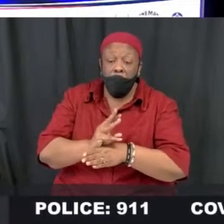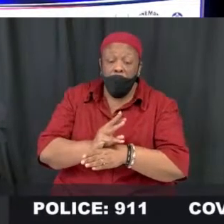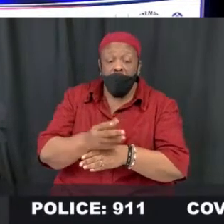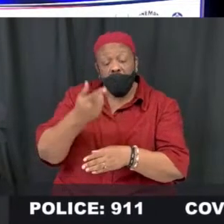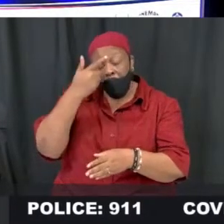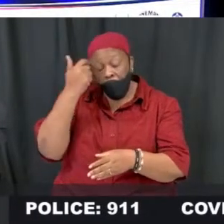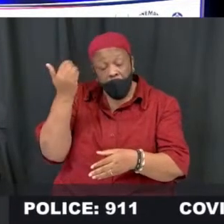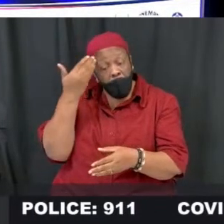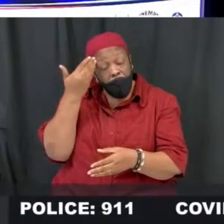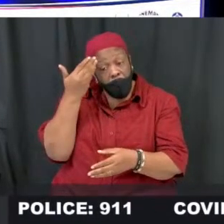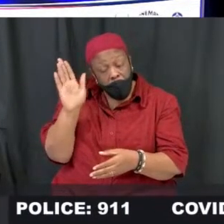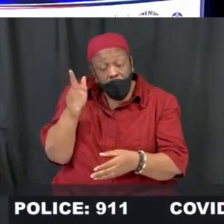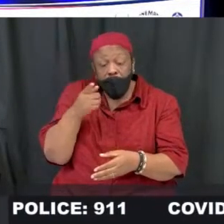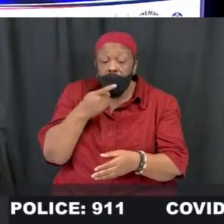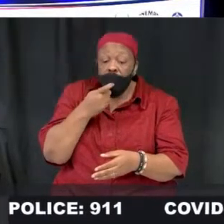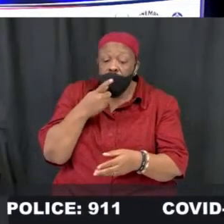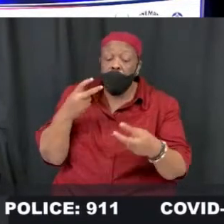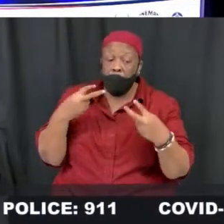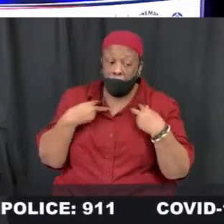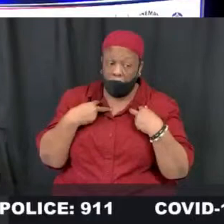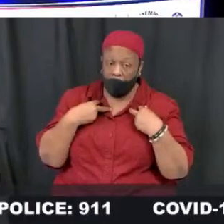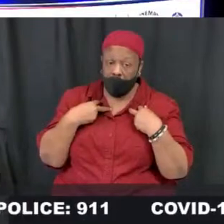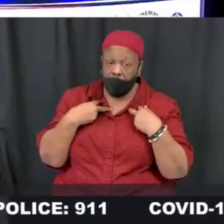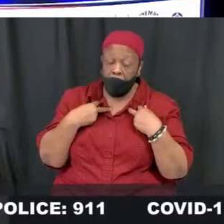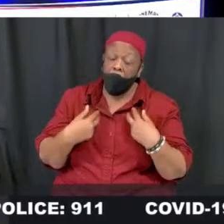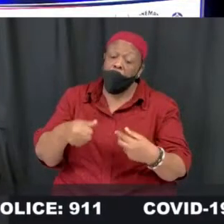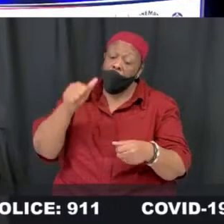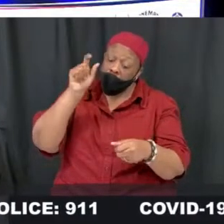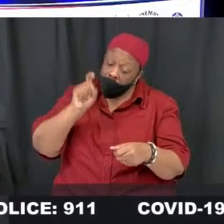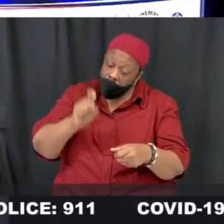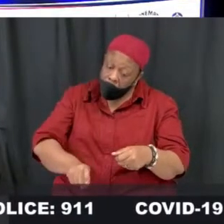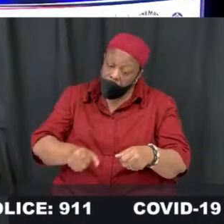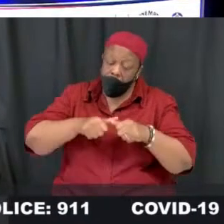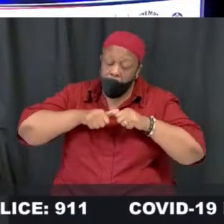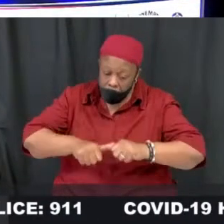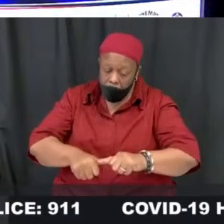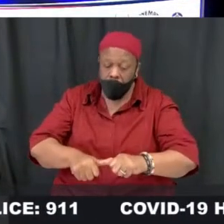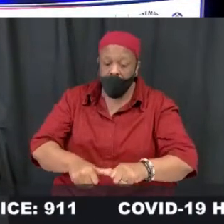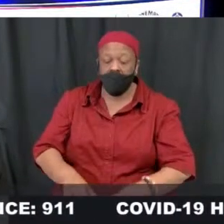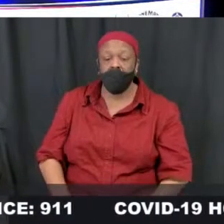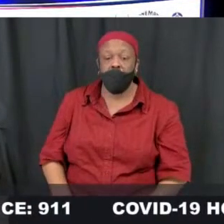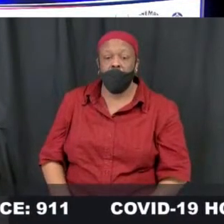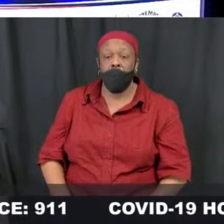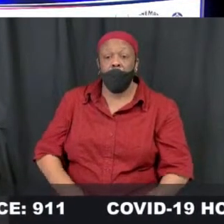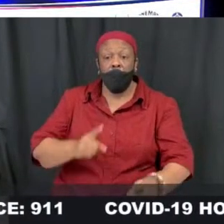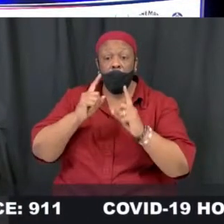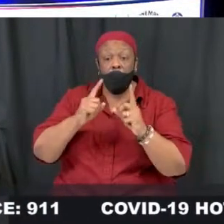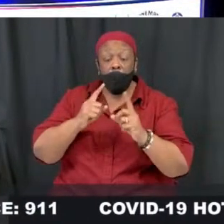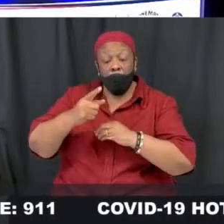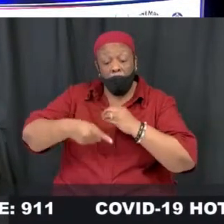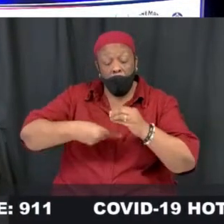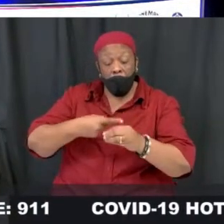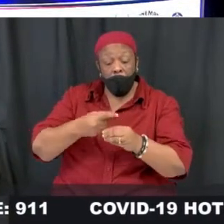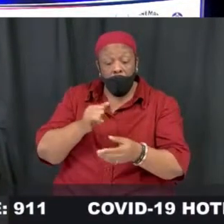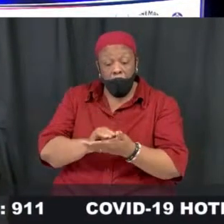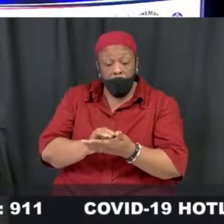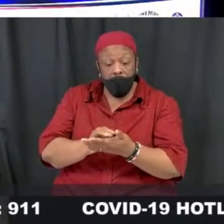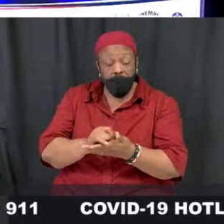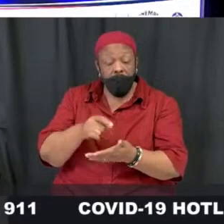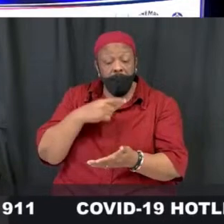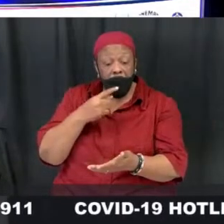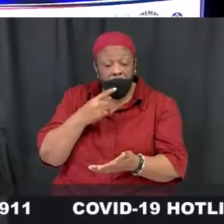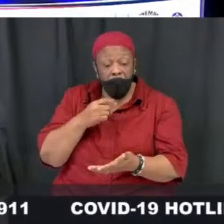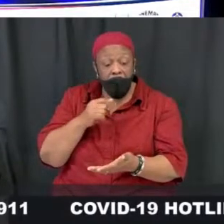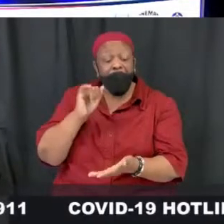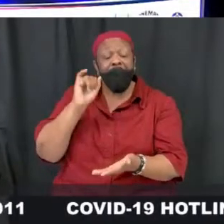adopt, and this is the measures that we must continue. When we spoke to you about these measures, we would have indicated that these